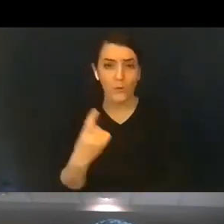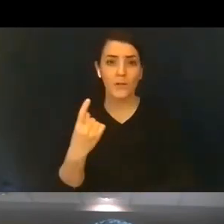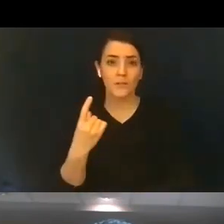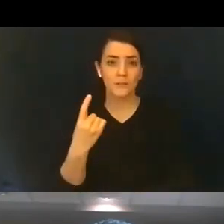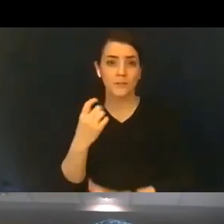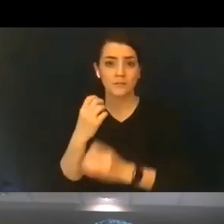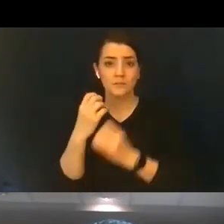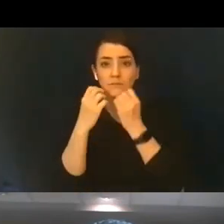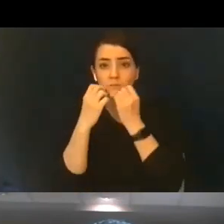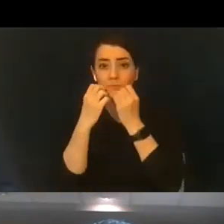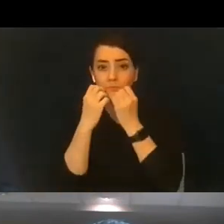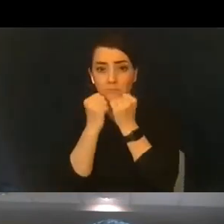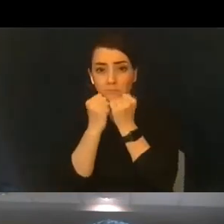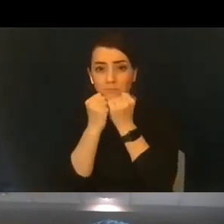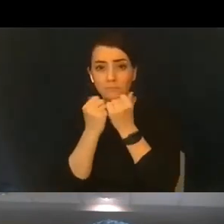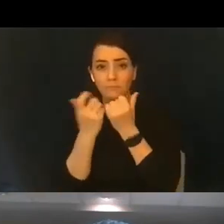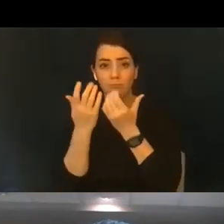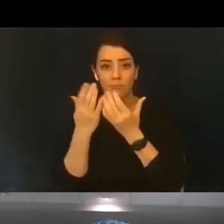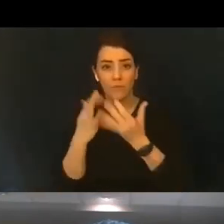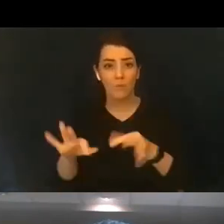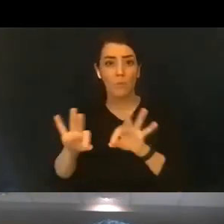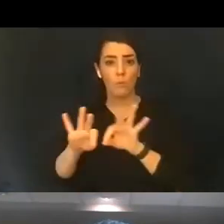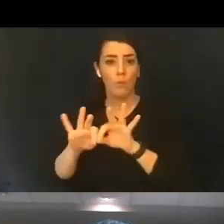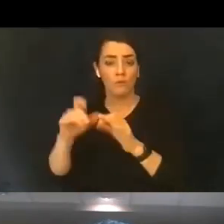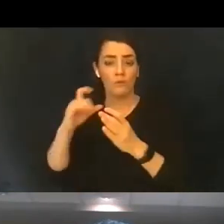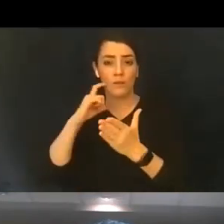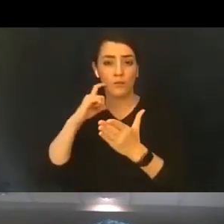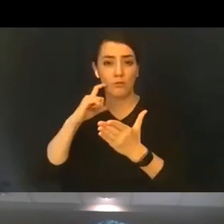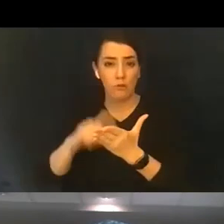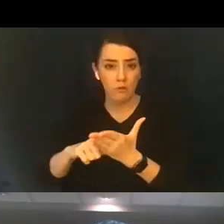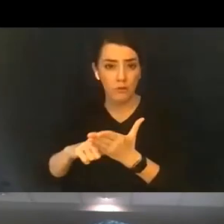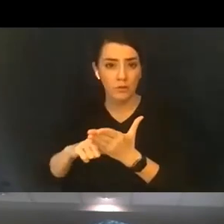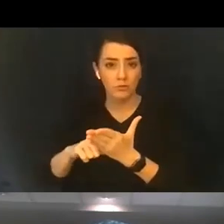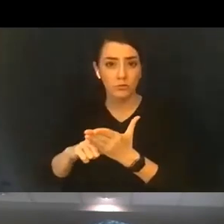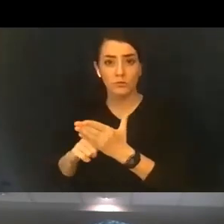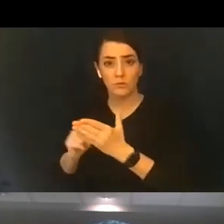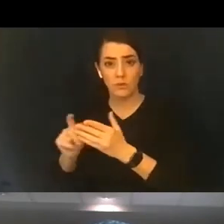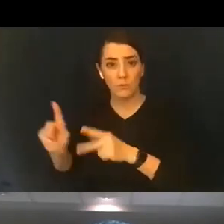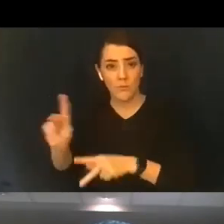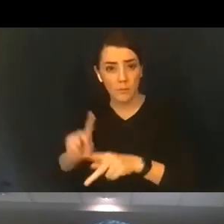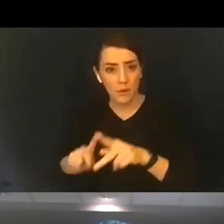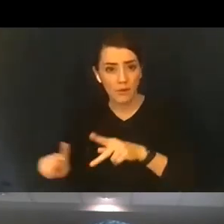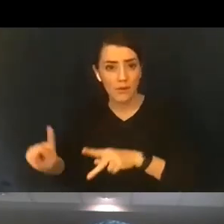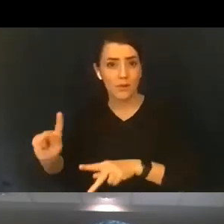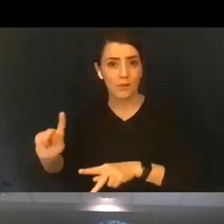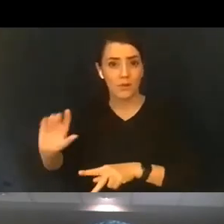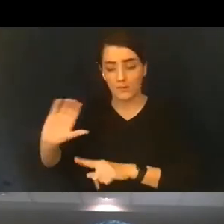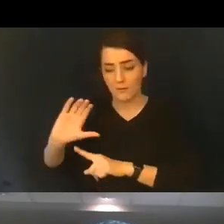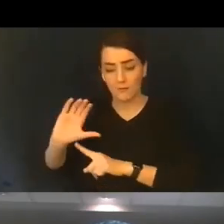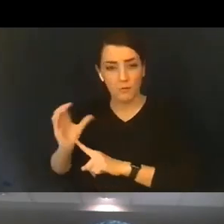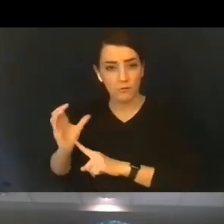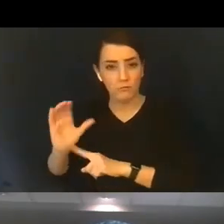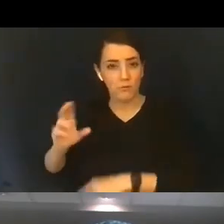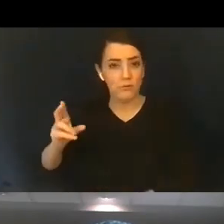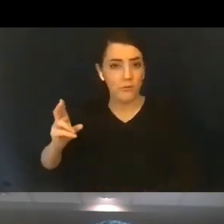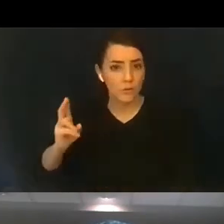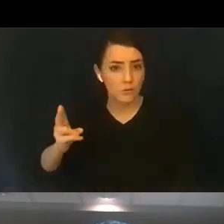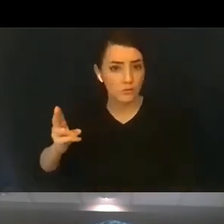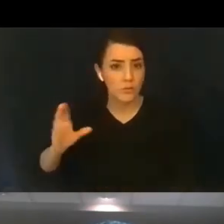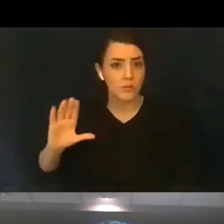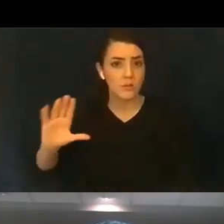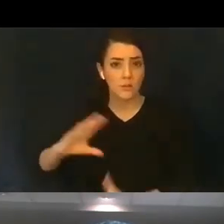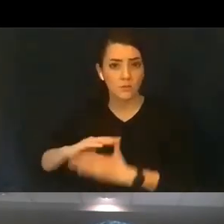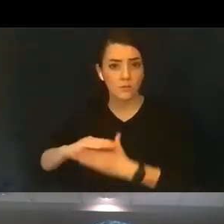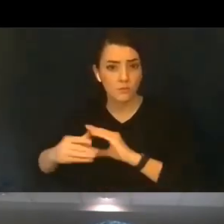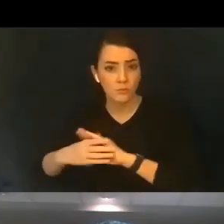acknowledgement, the importance of valuing, of recognizing and that's a universal element